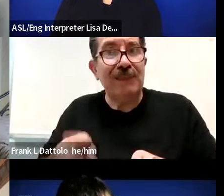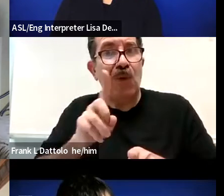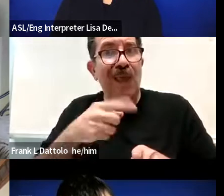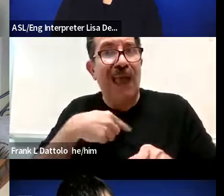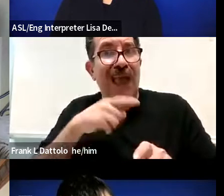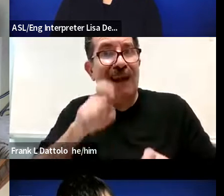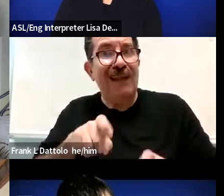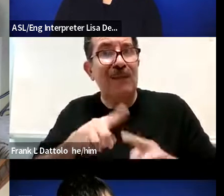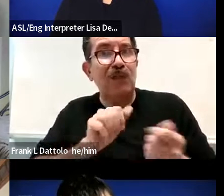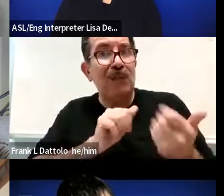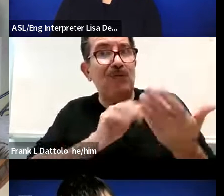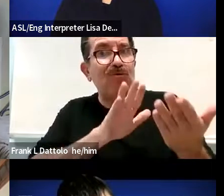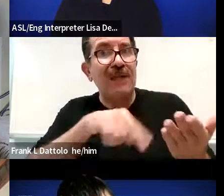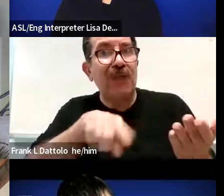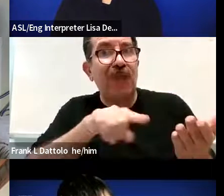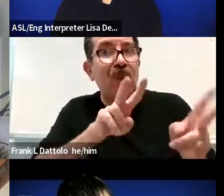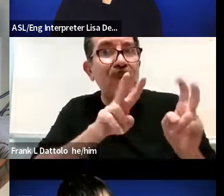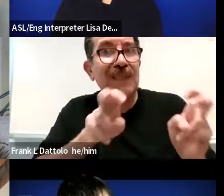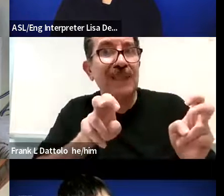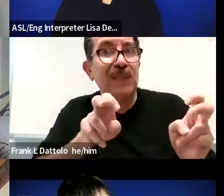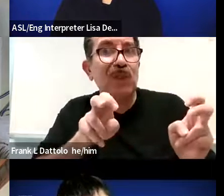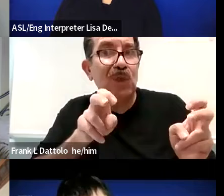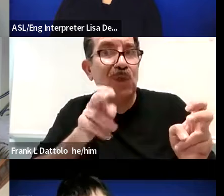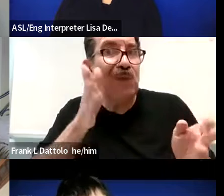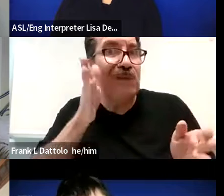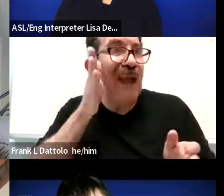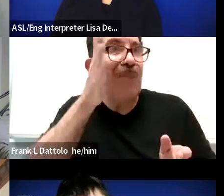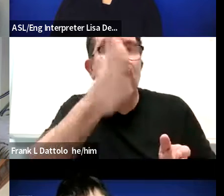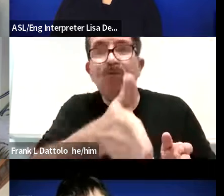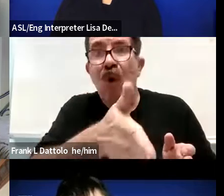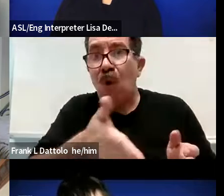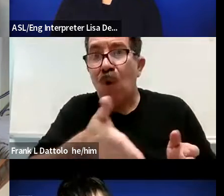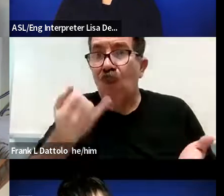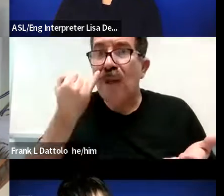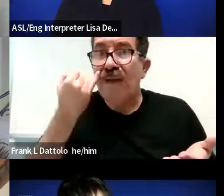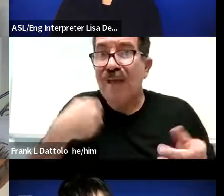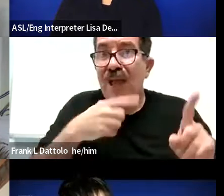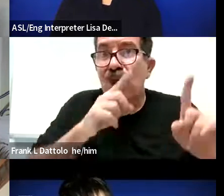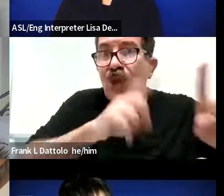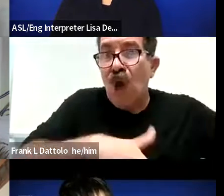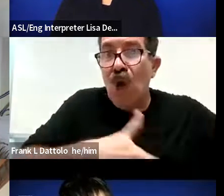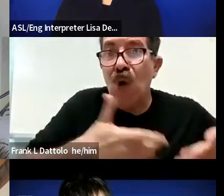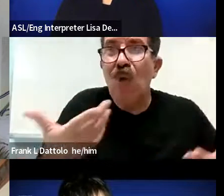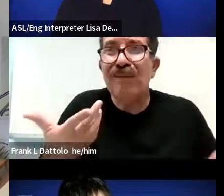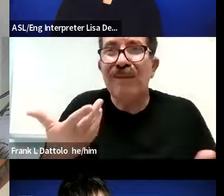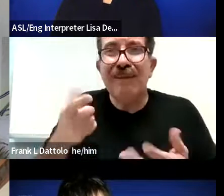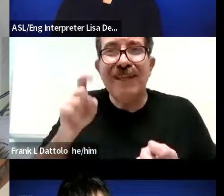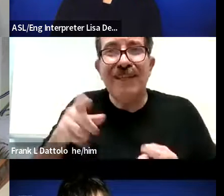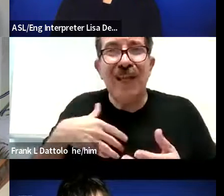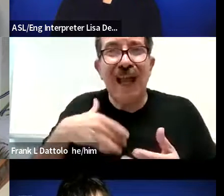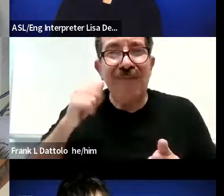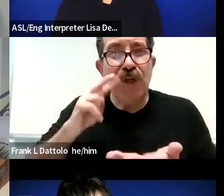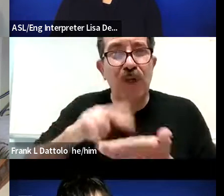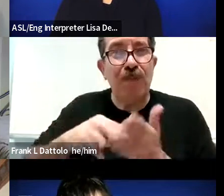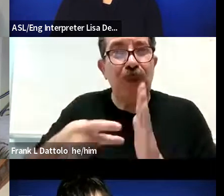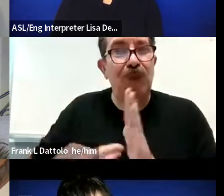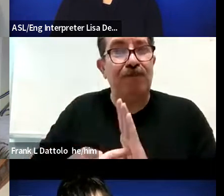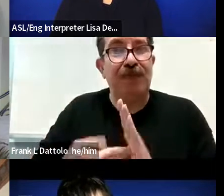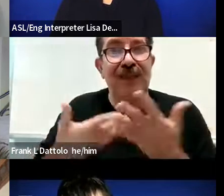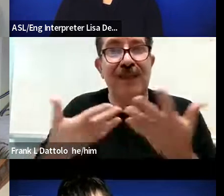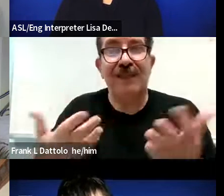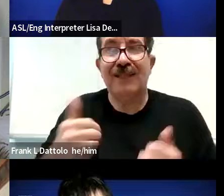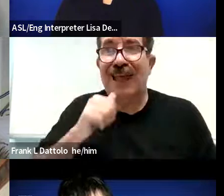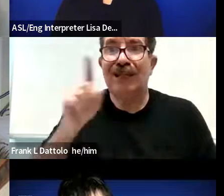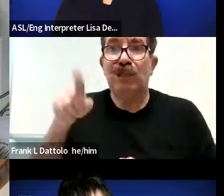Is it something that's going to raise an issue or have something I can connect to? And, there's